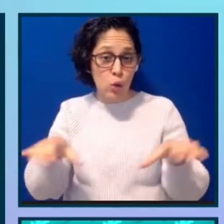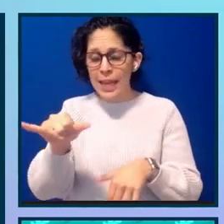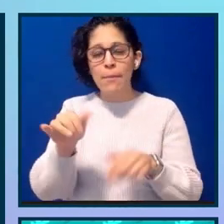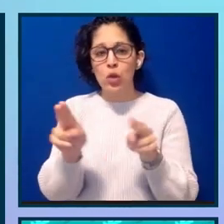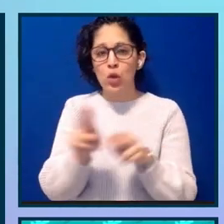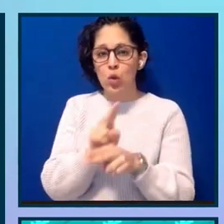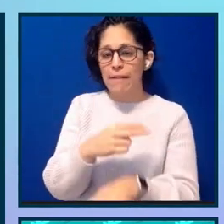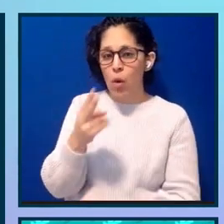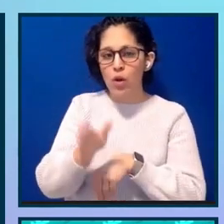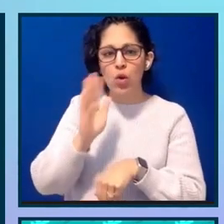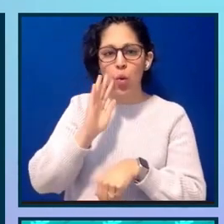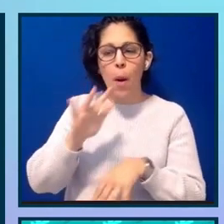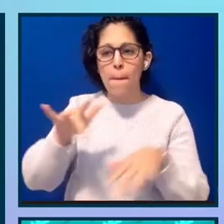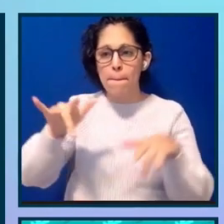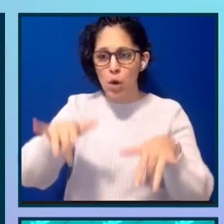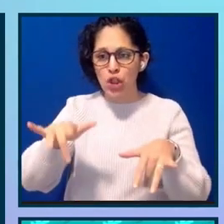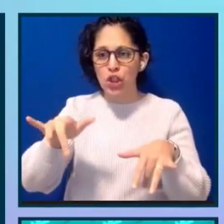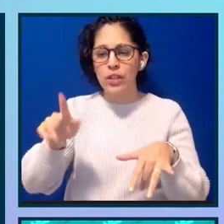press VoiceOver keys and U.